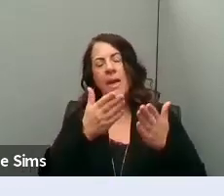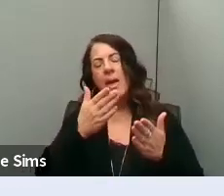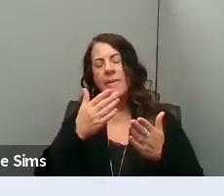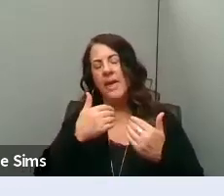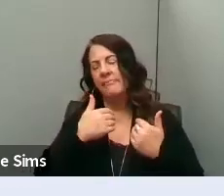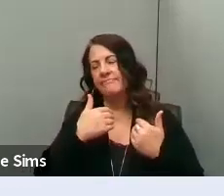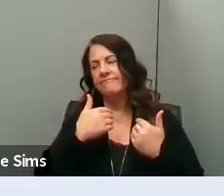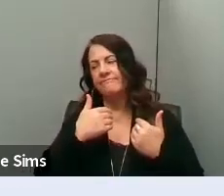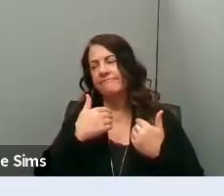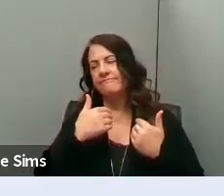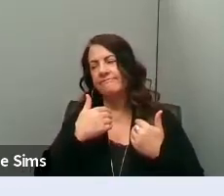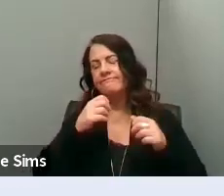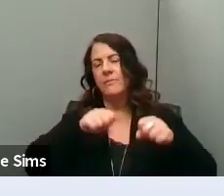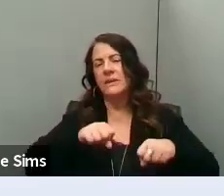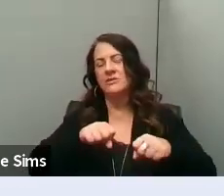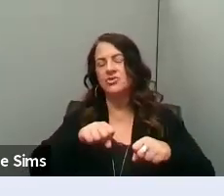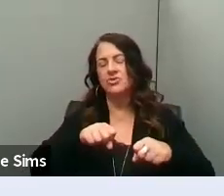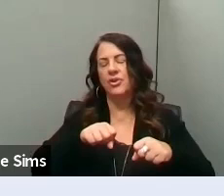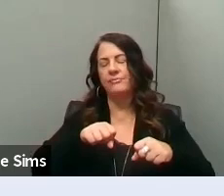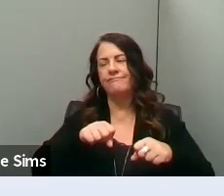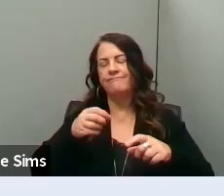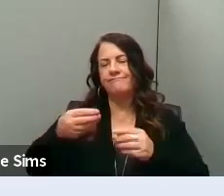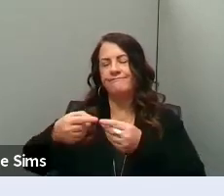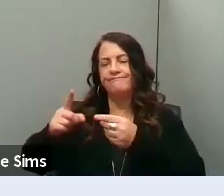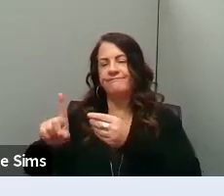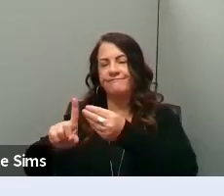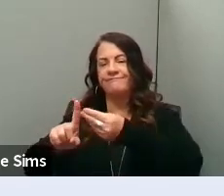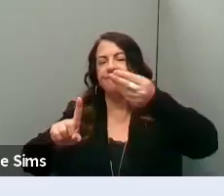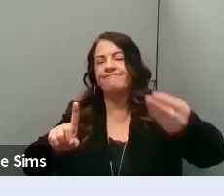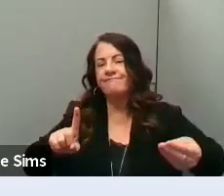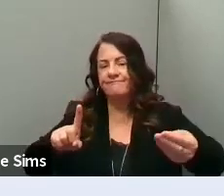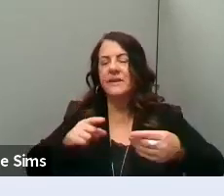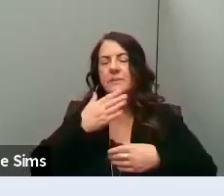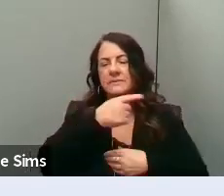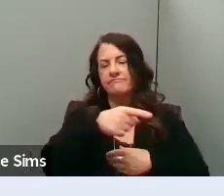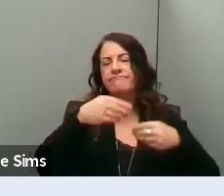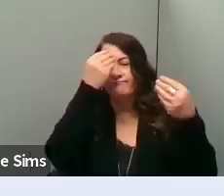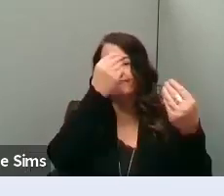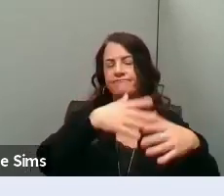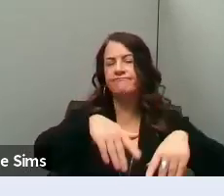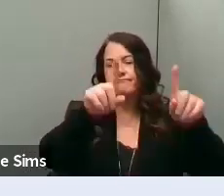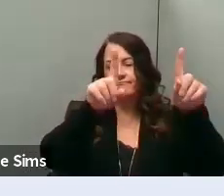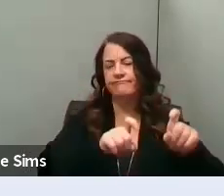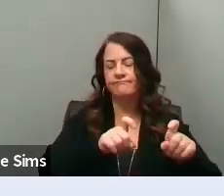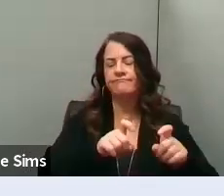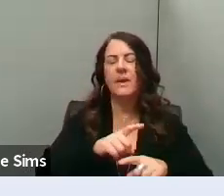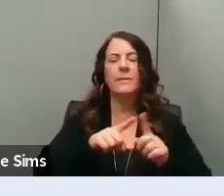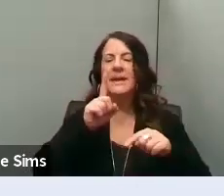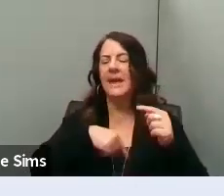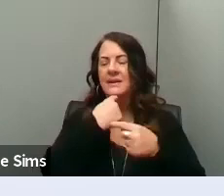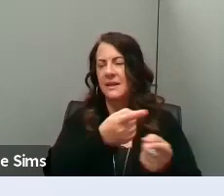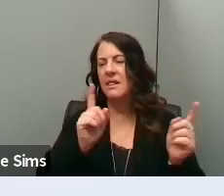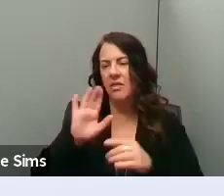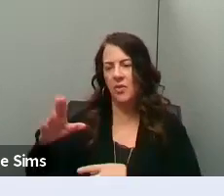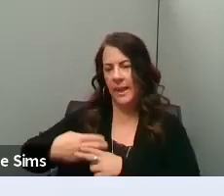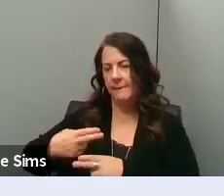Thank you. And thank you everyone for joining us. At this time, I'm going to share with you our website so that